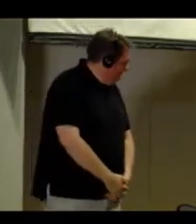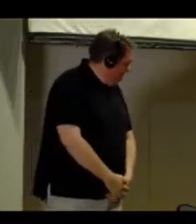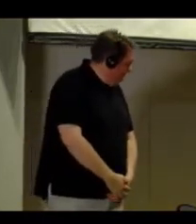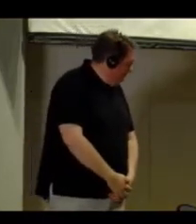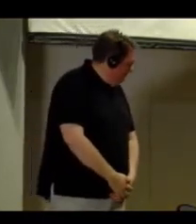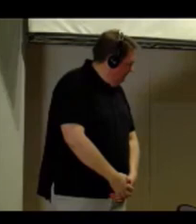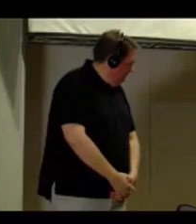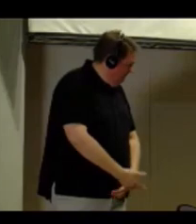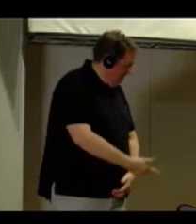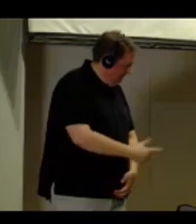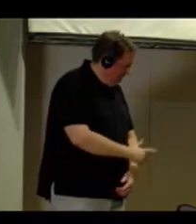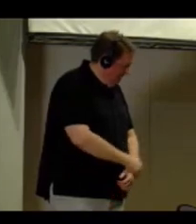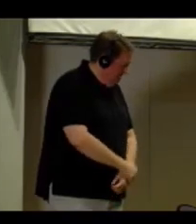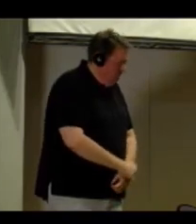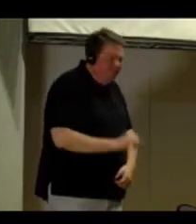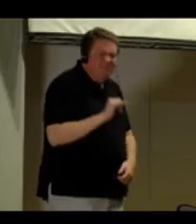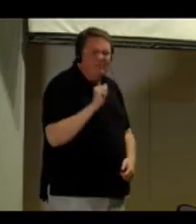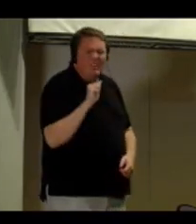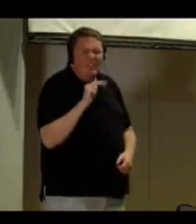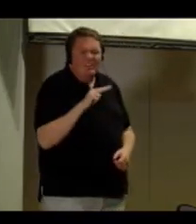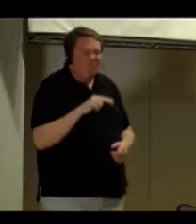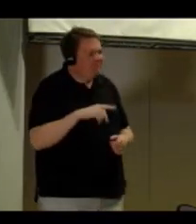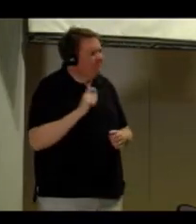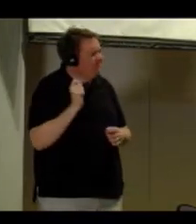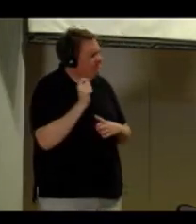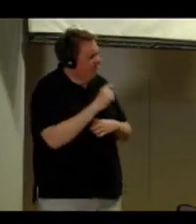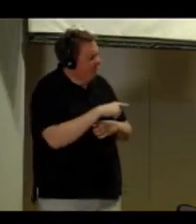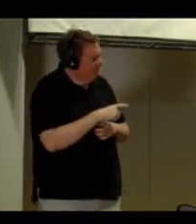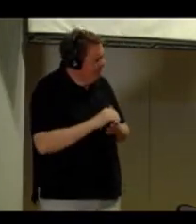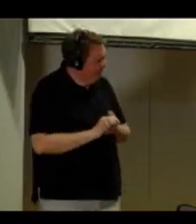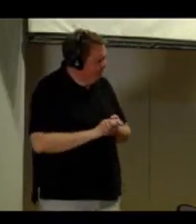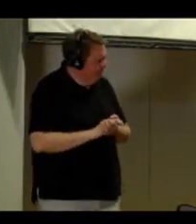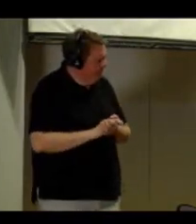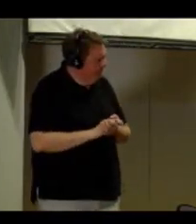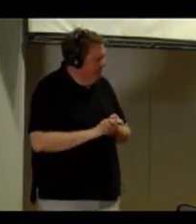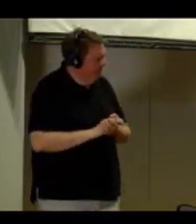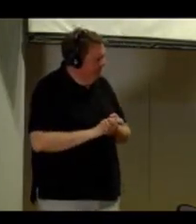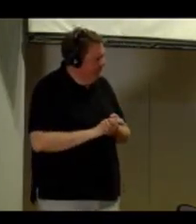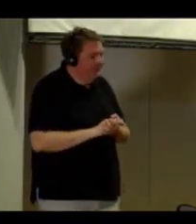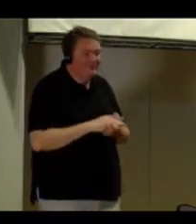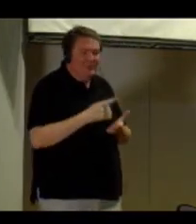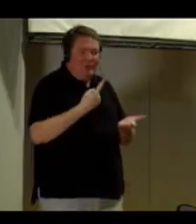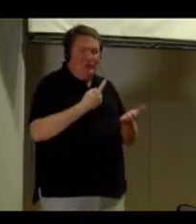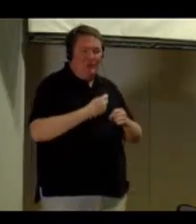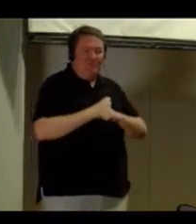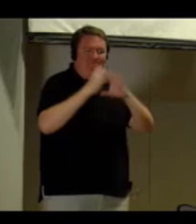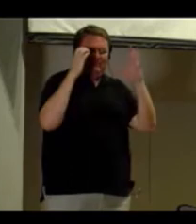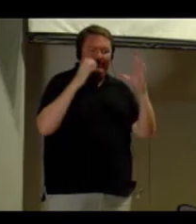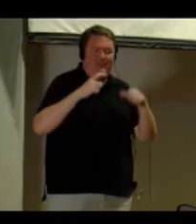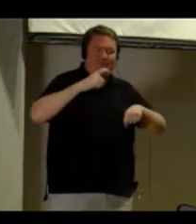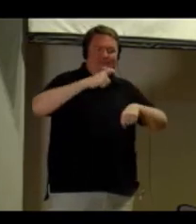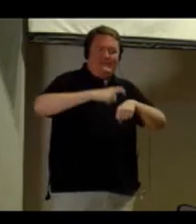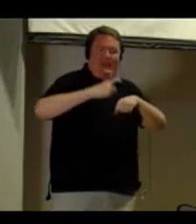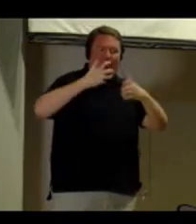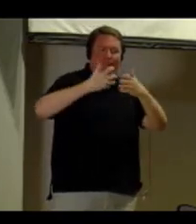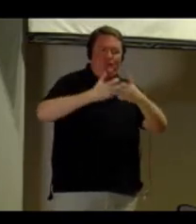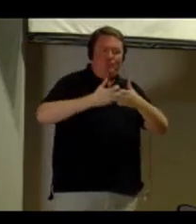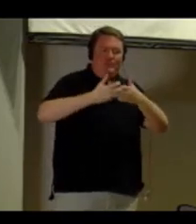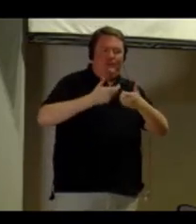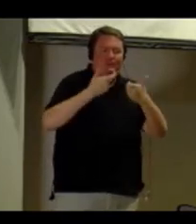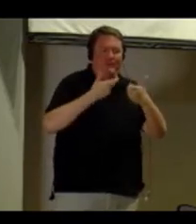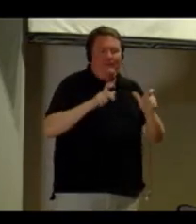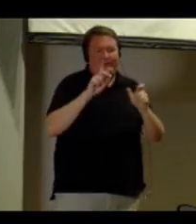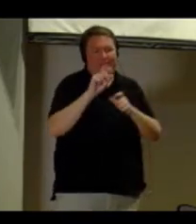Ian, you talked very eloquently about how this time machine of big data, if digitized and